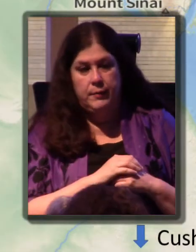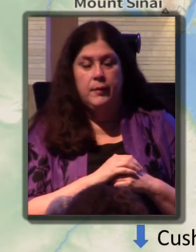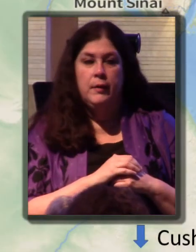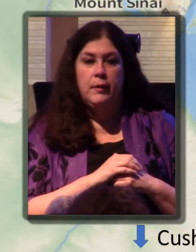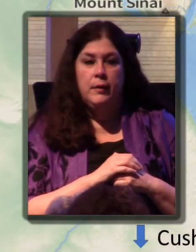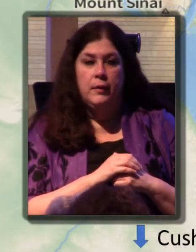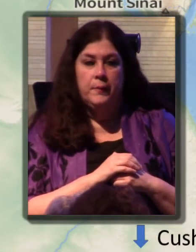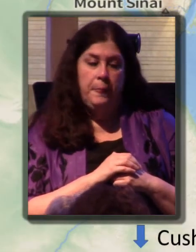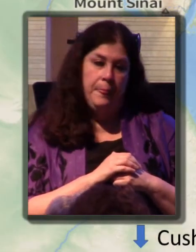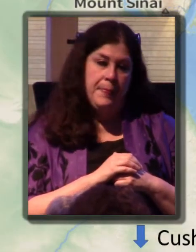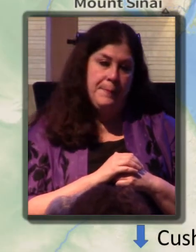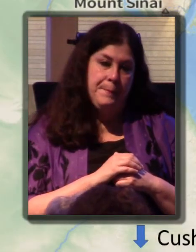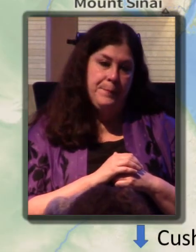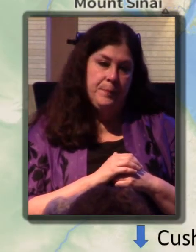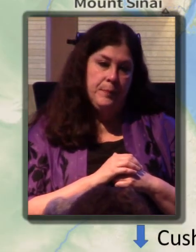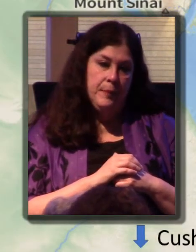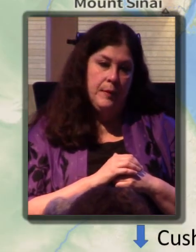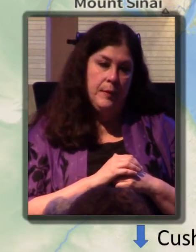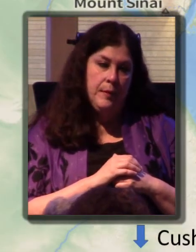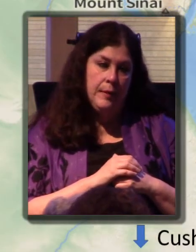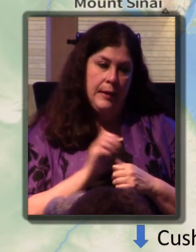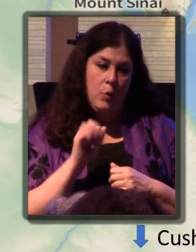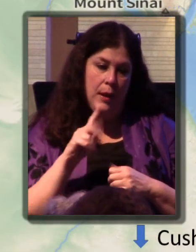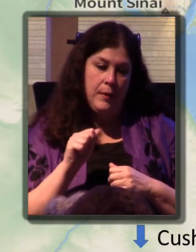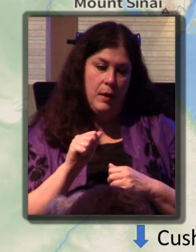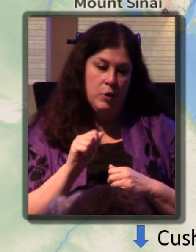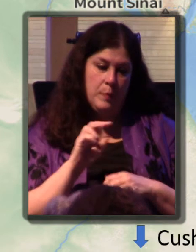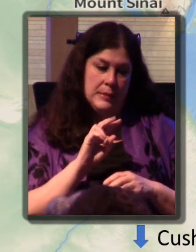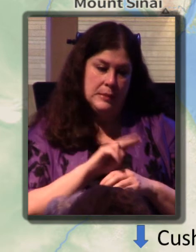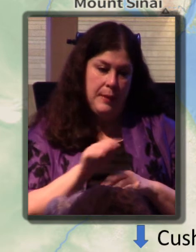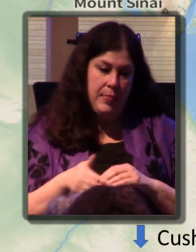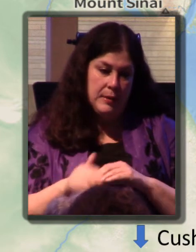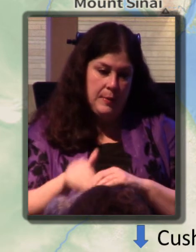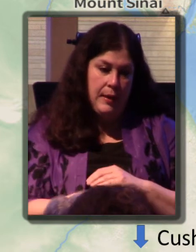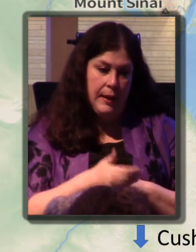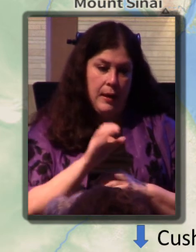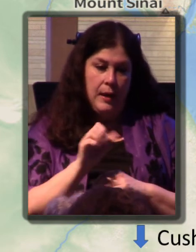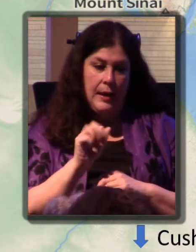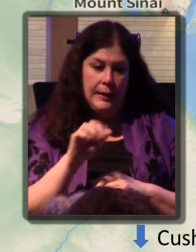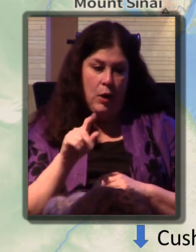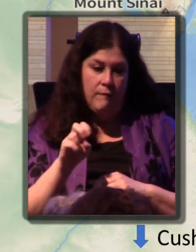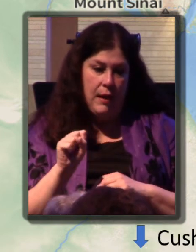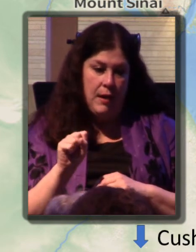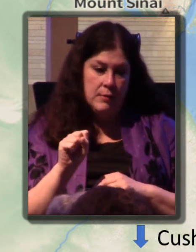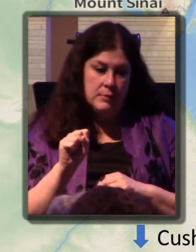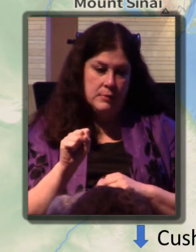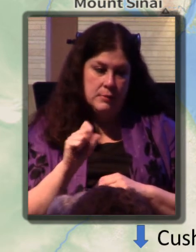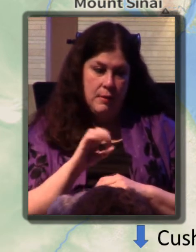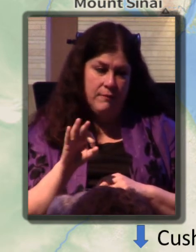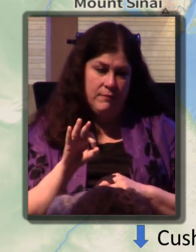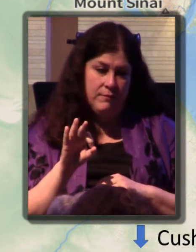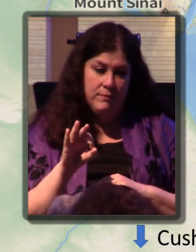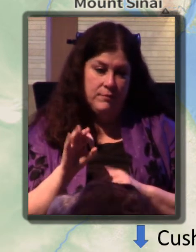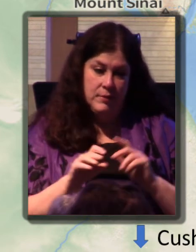Arabia. And it says, verse 13, the oracle about Arabia. In the thickets of Arabia, you must spend the night, O caravans of the